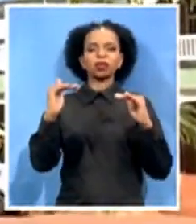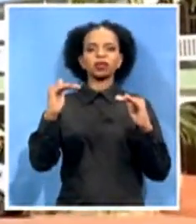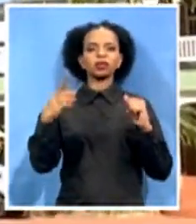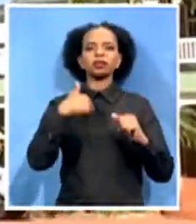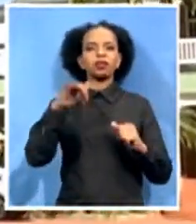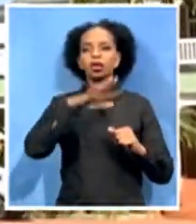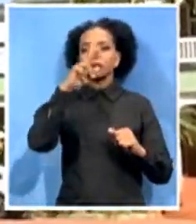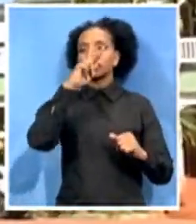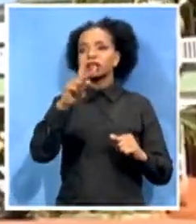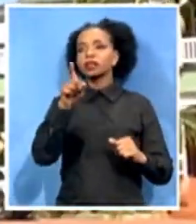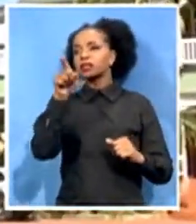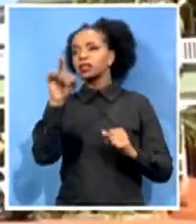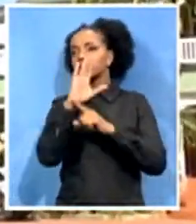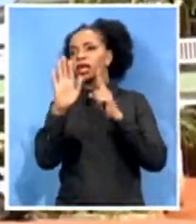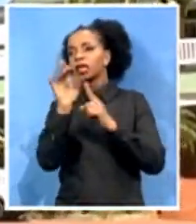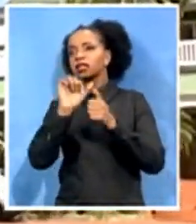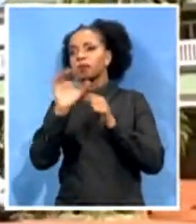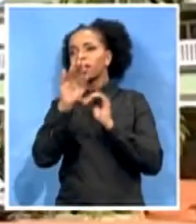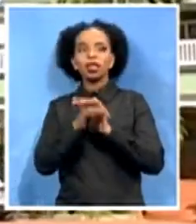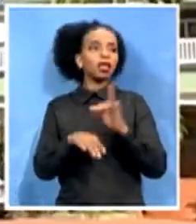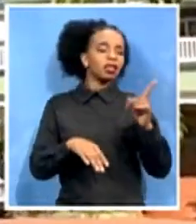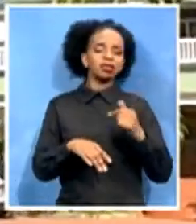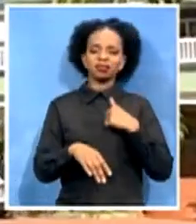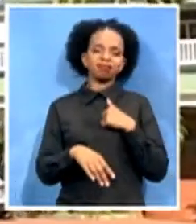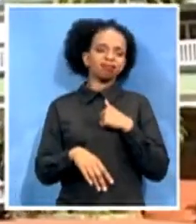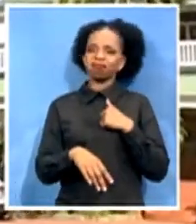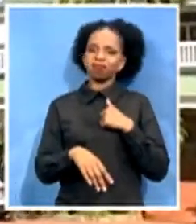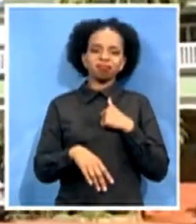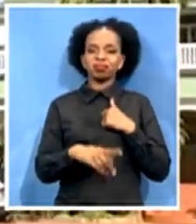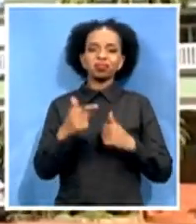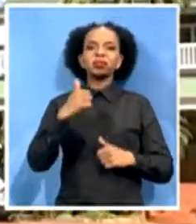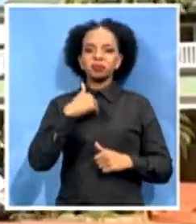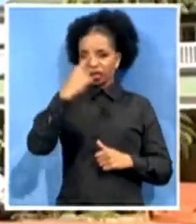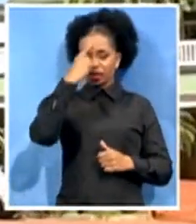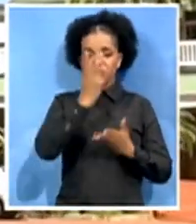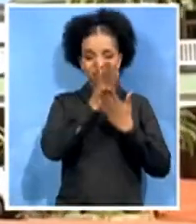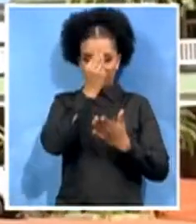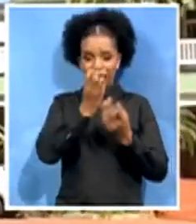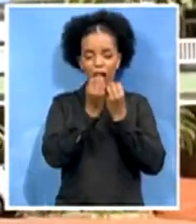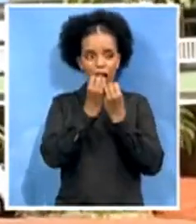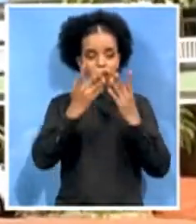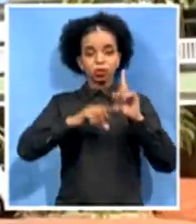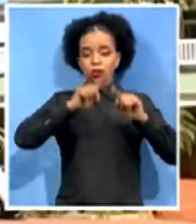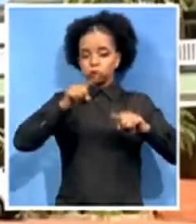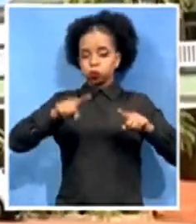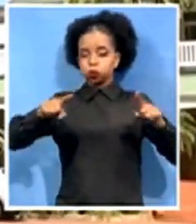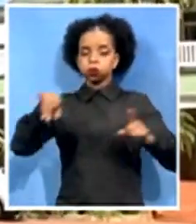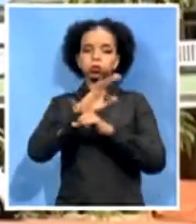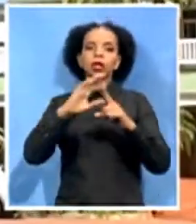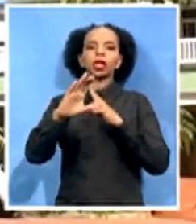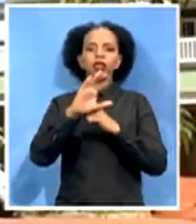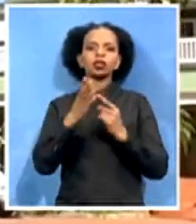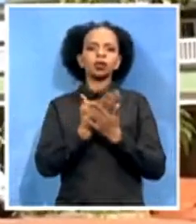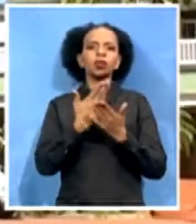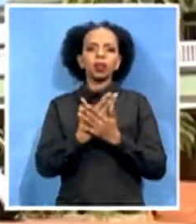culture. And I think there's a lot to learn about different cultures. And we can take a little bit from every culture